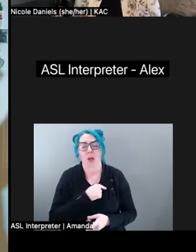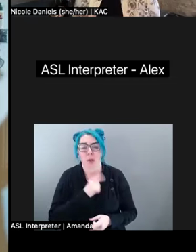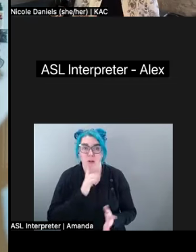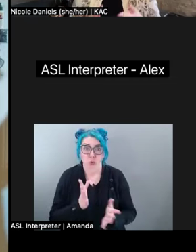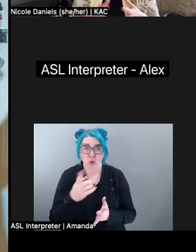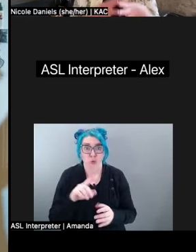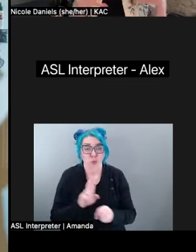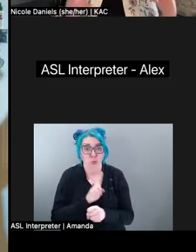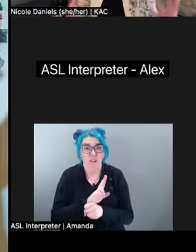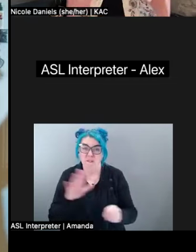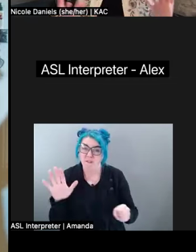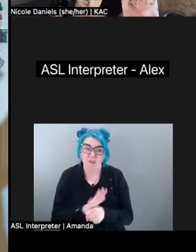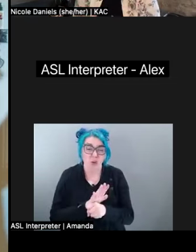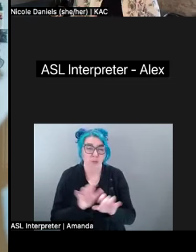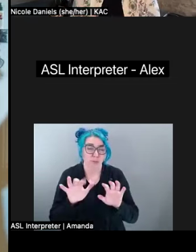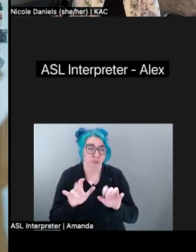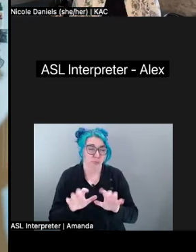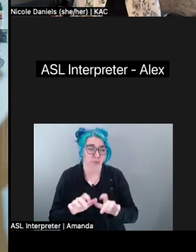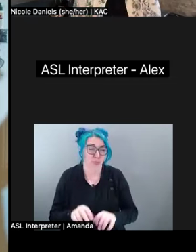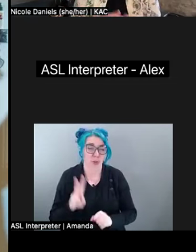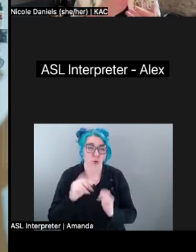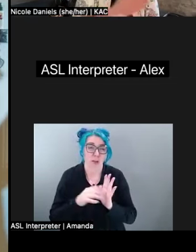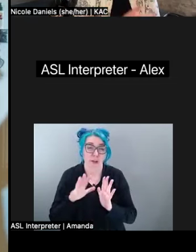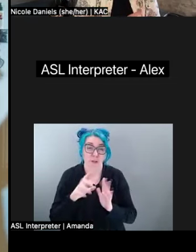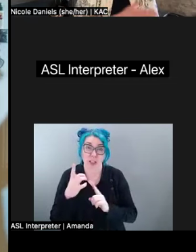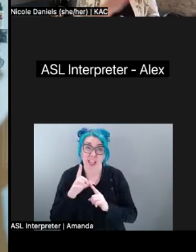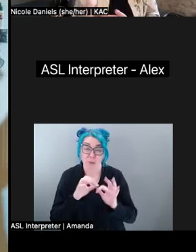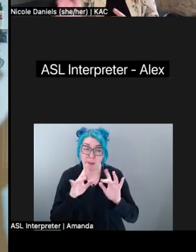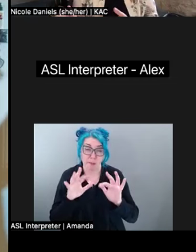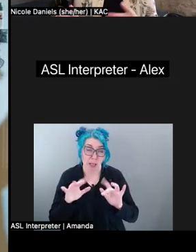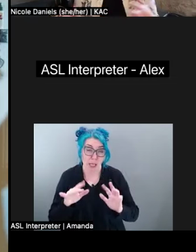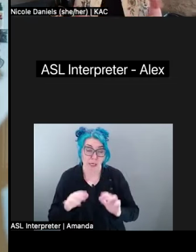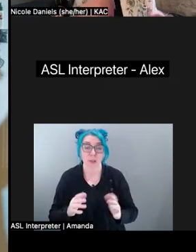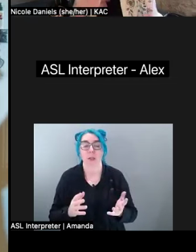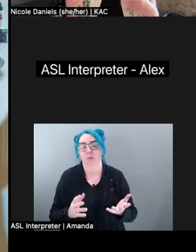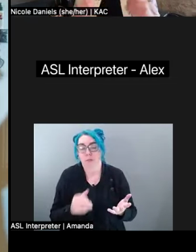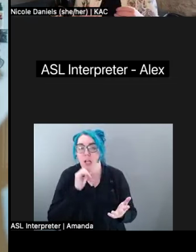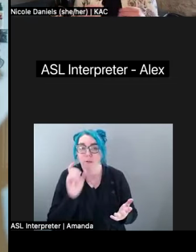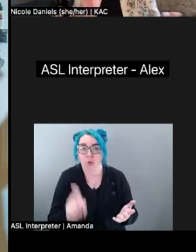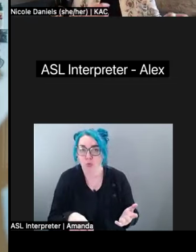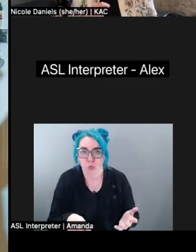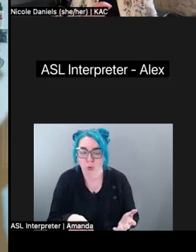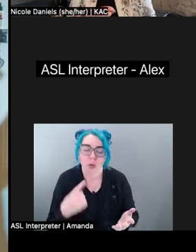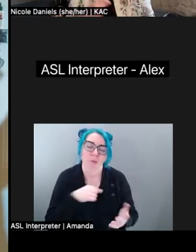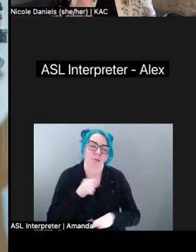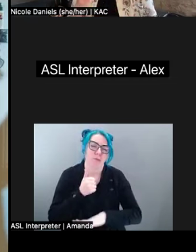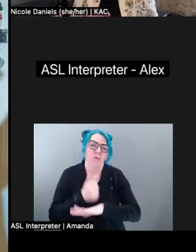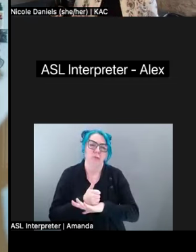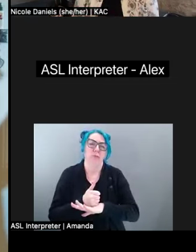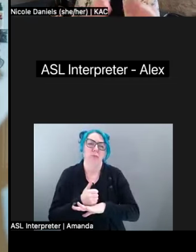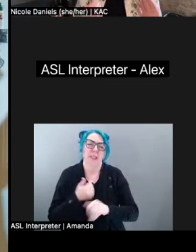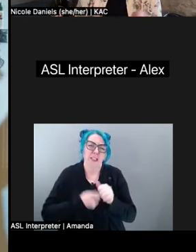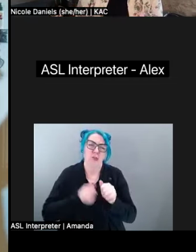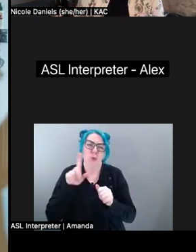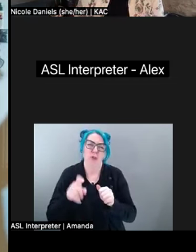of the questions. That's quite a lot of writing. But we just set them all to the same limit to give people room for areas where they feel they may need